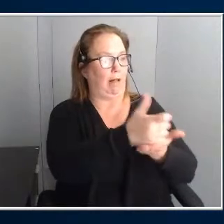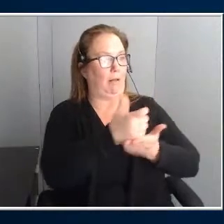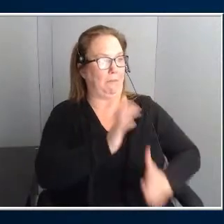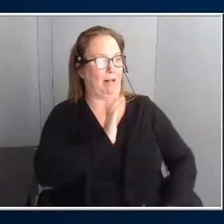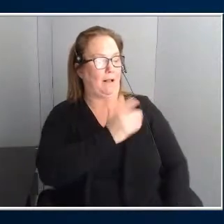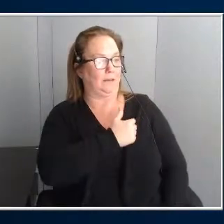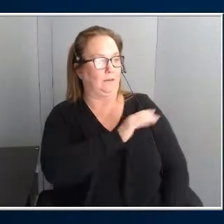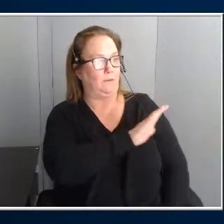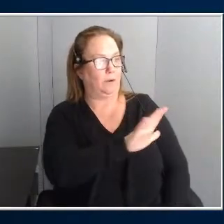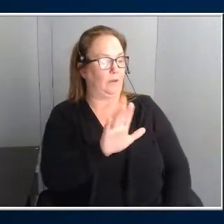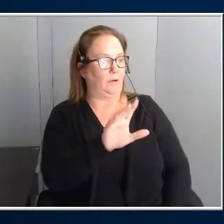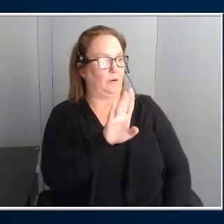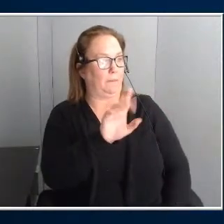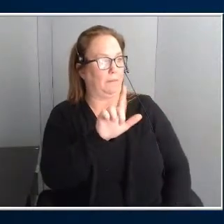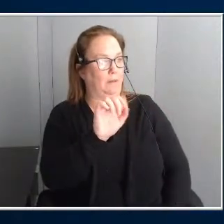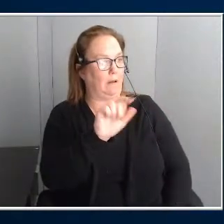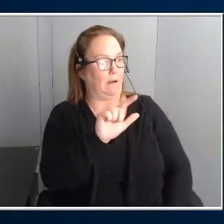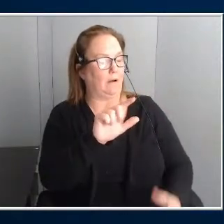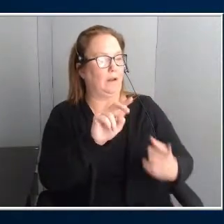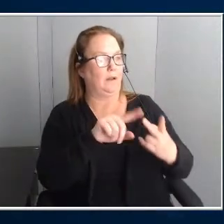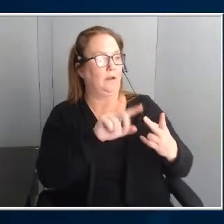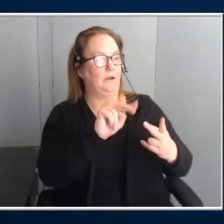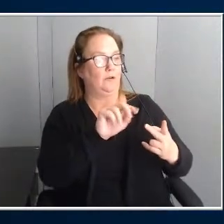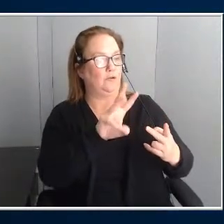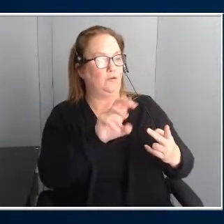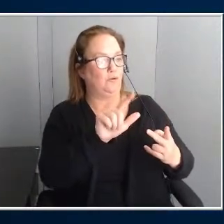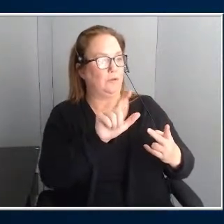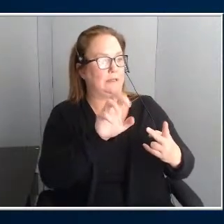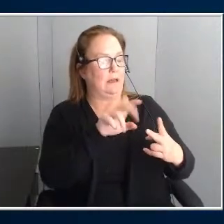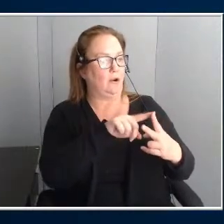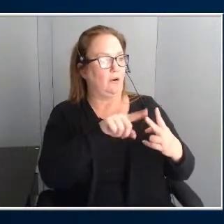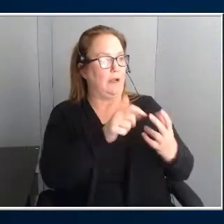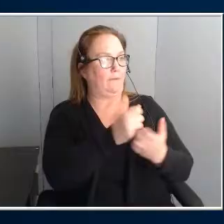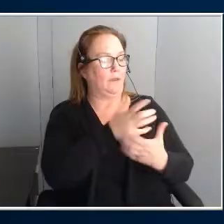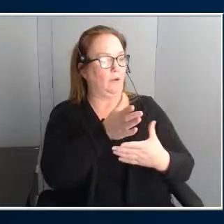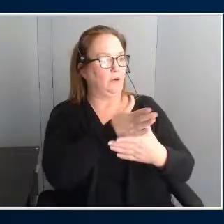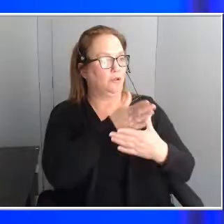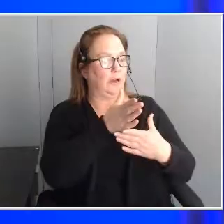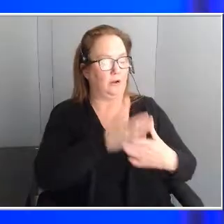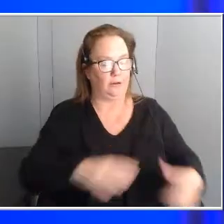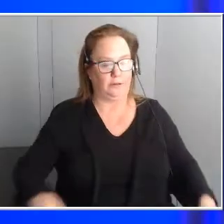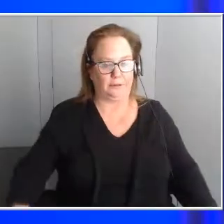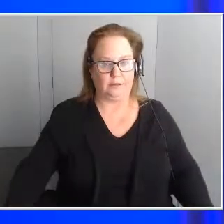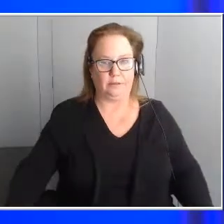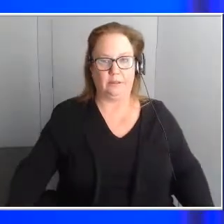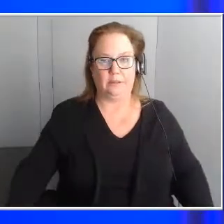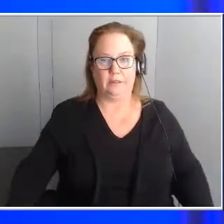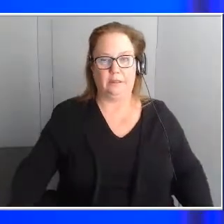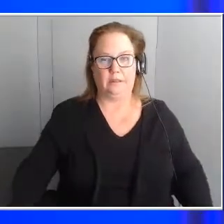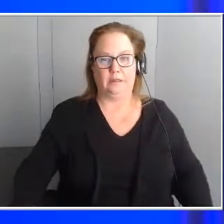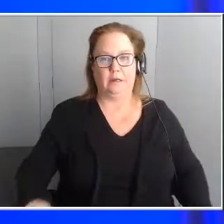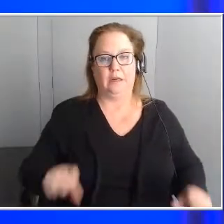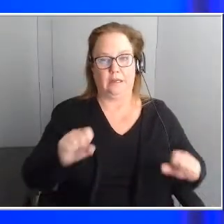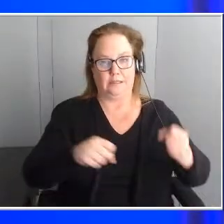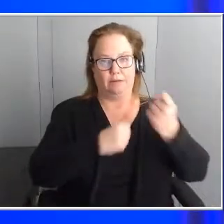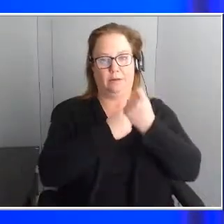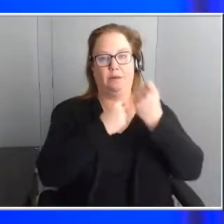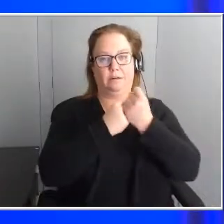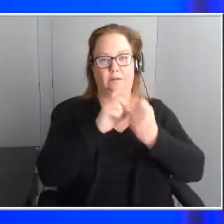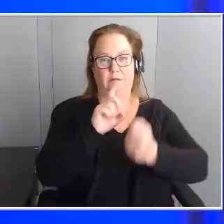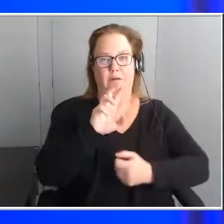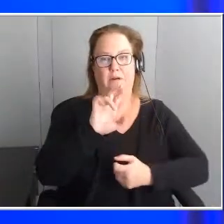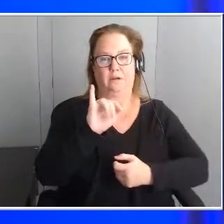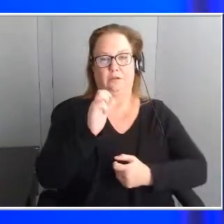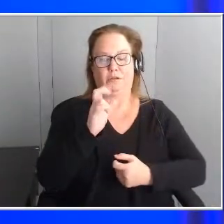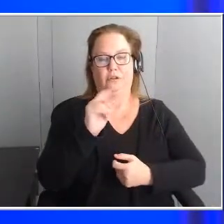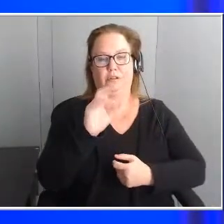your blog and your newsletter and all the information that you're able to share. Absolutely. I mean, I'm a big fangirl of what Dr. Johnson's been doing, and I've been